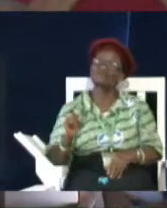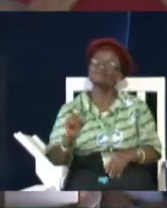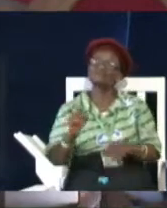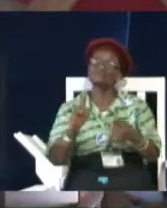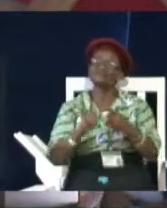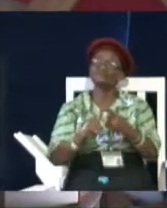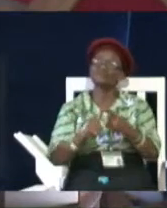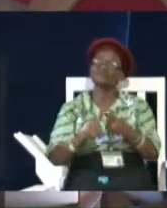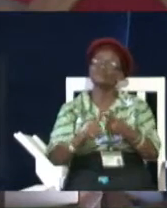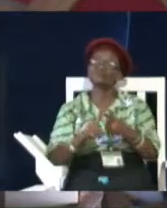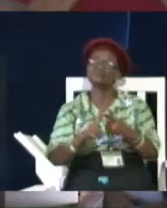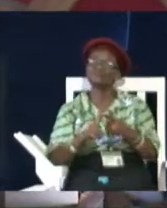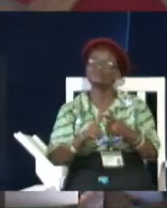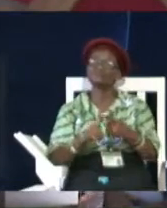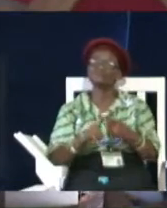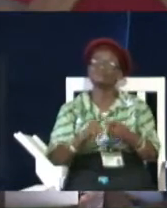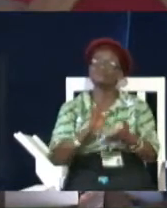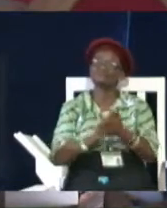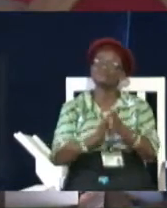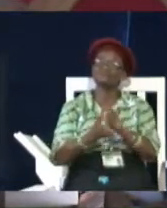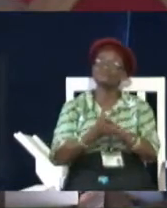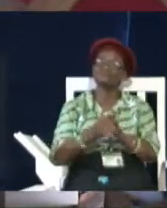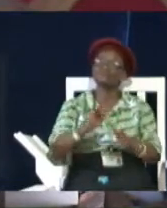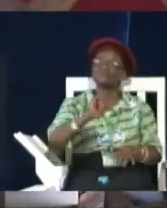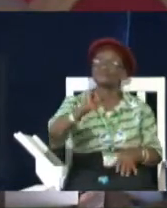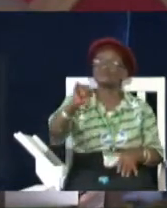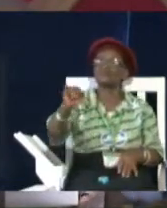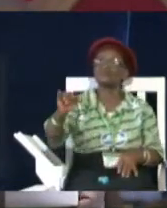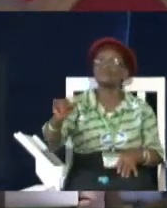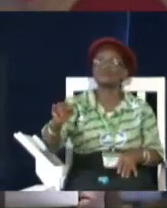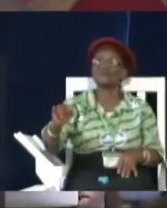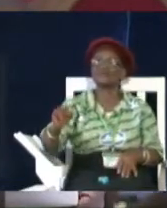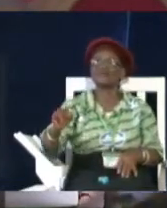to becoming.